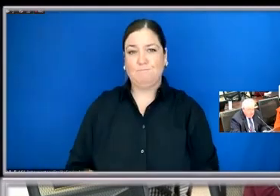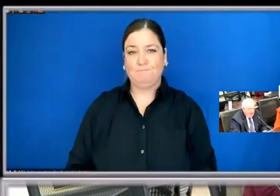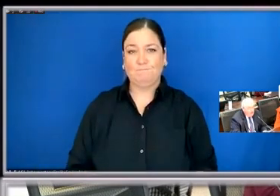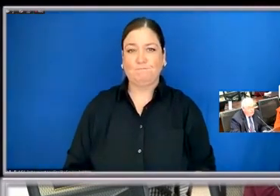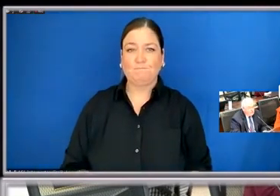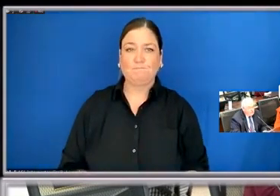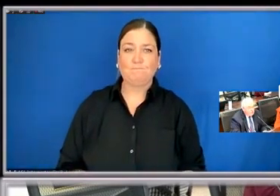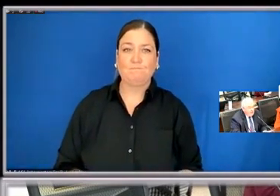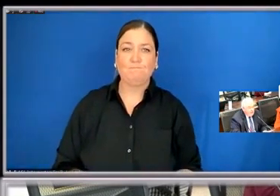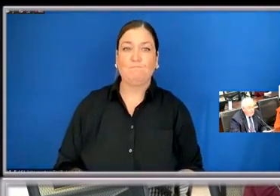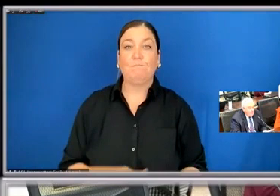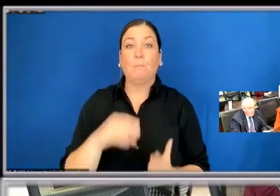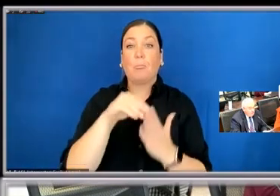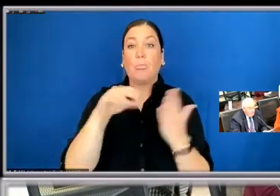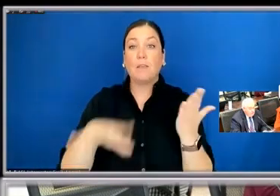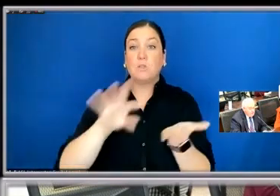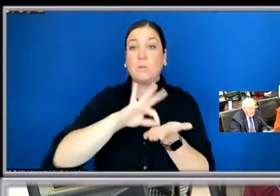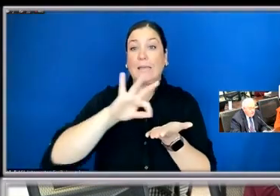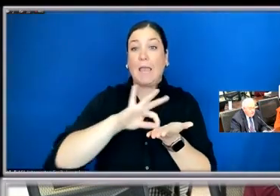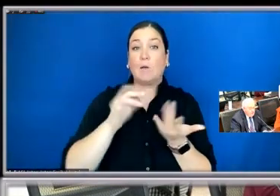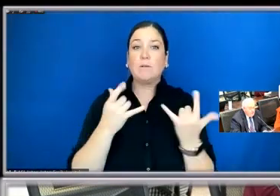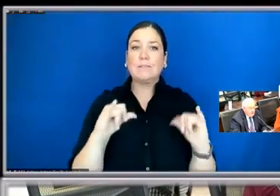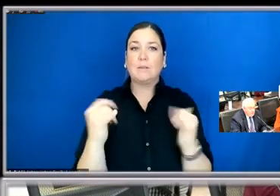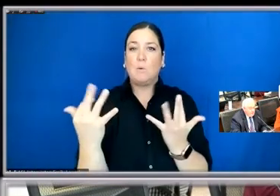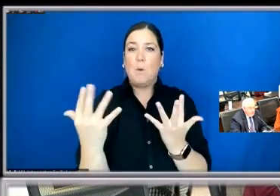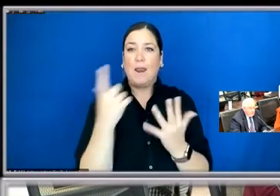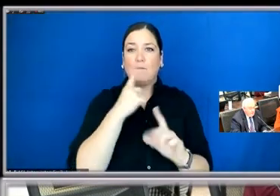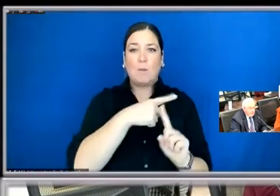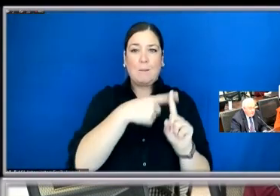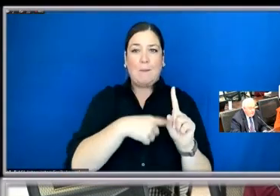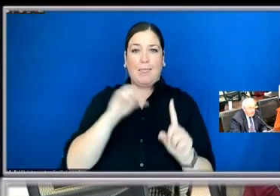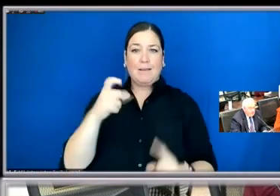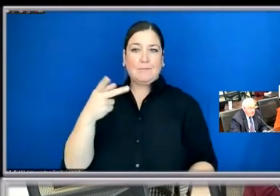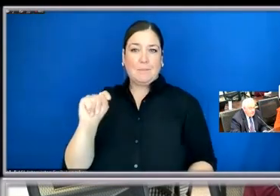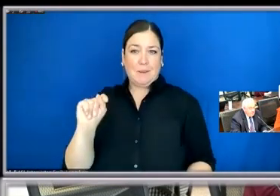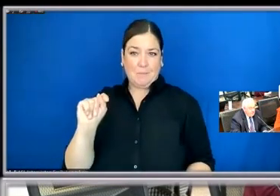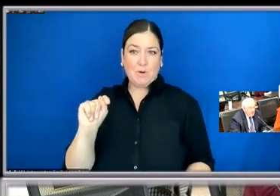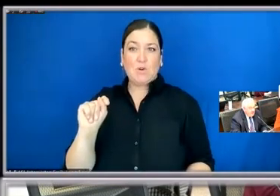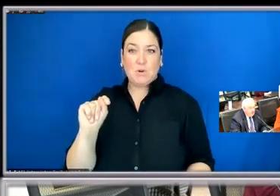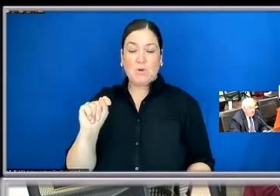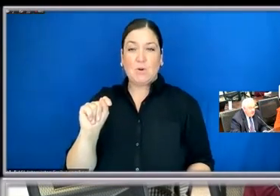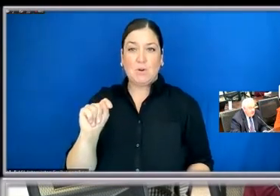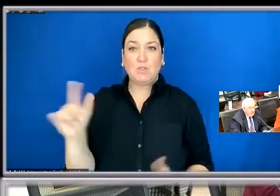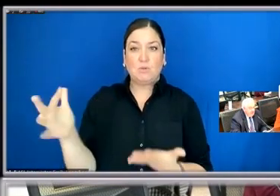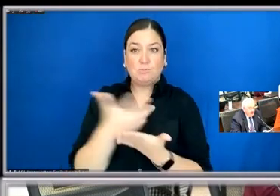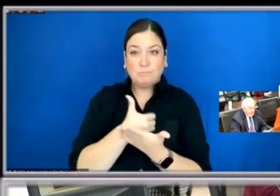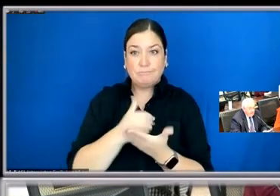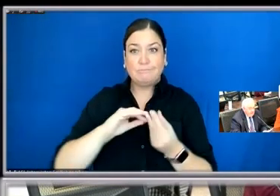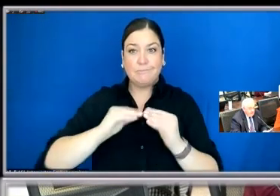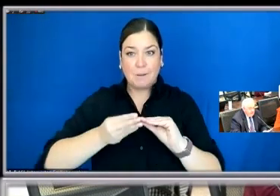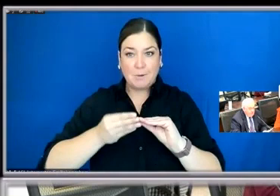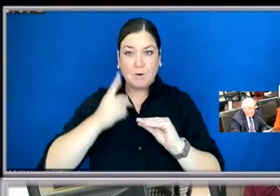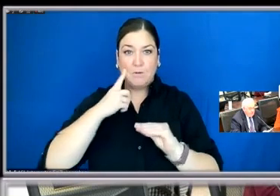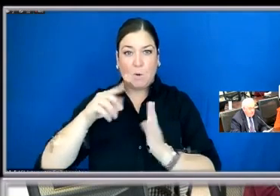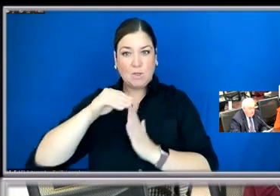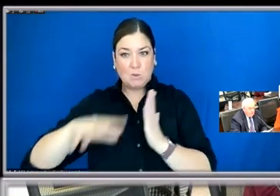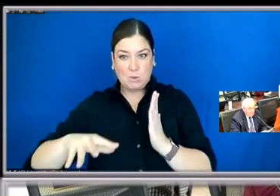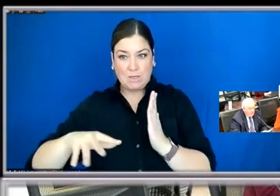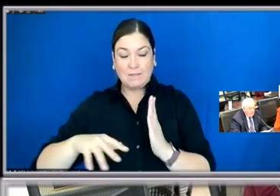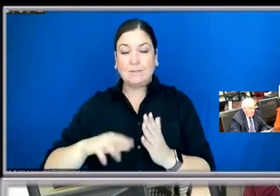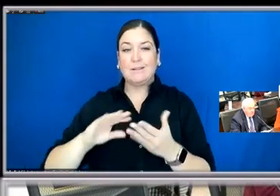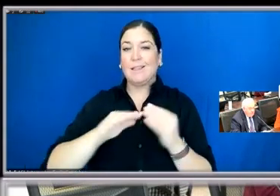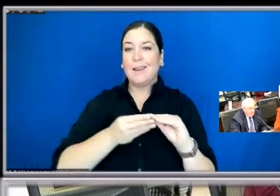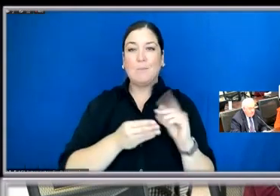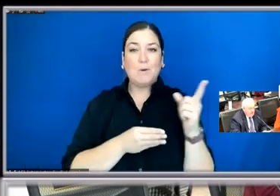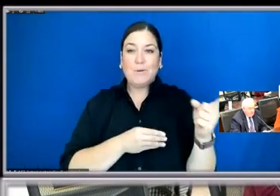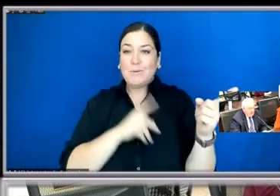The student count, we're still waiting for the month of September to get the student count in. They haven't, the numbers here on the